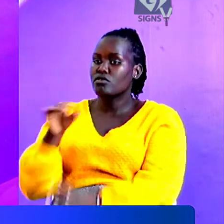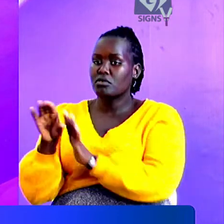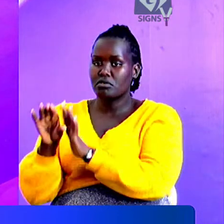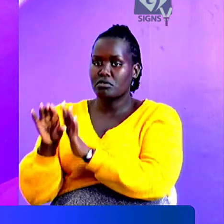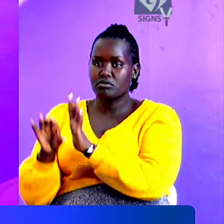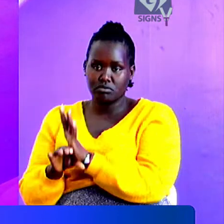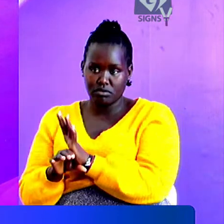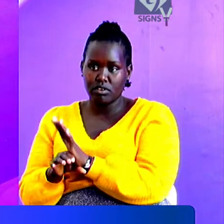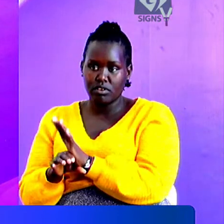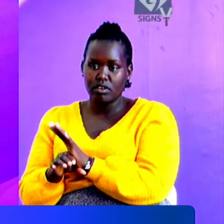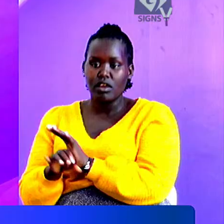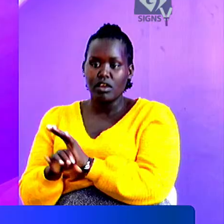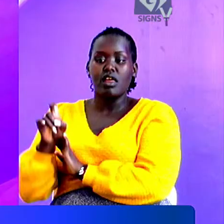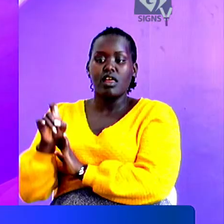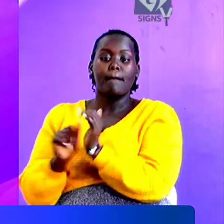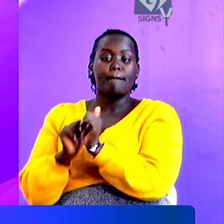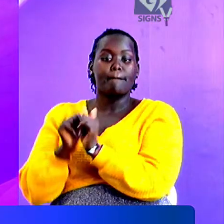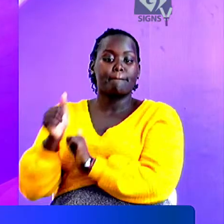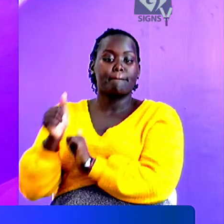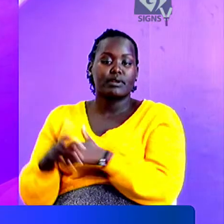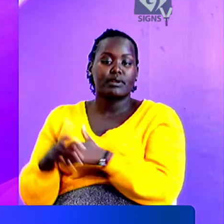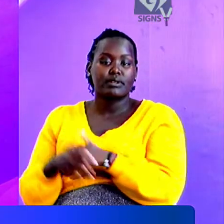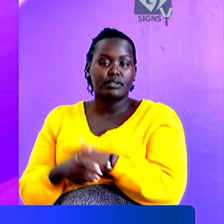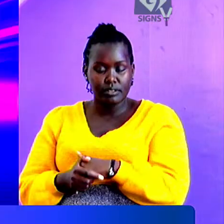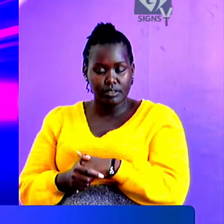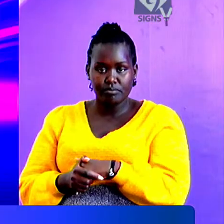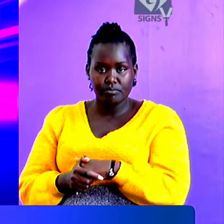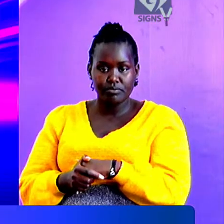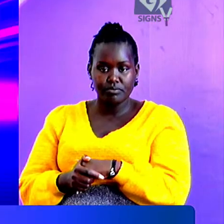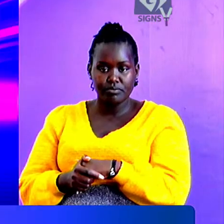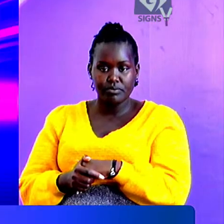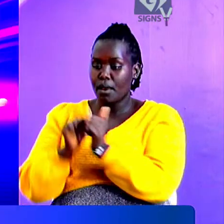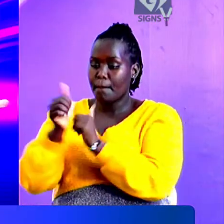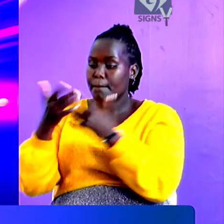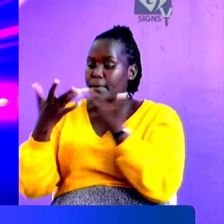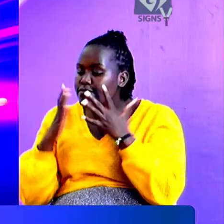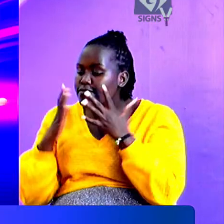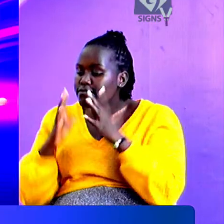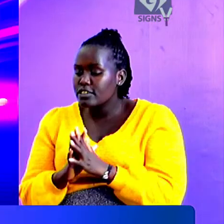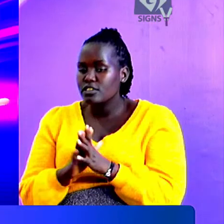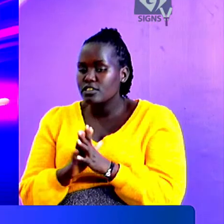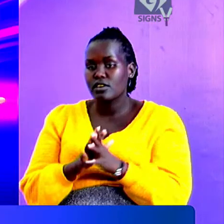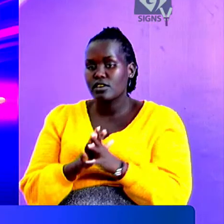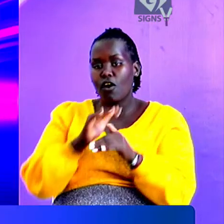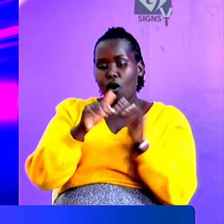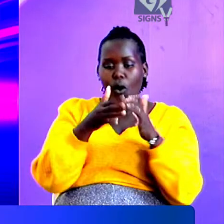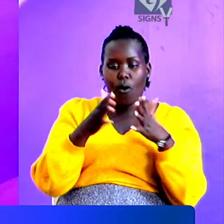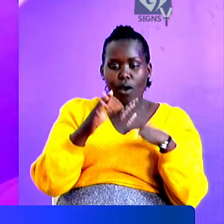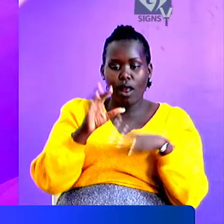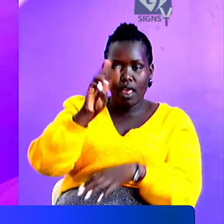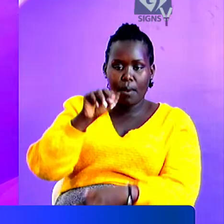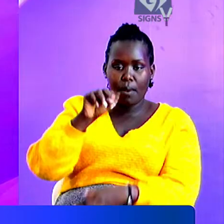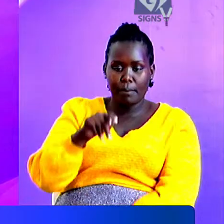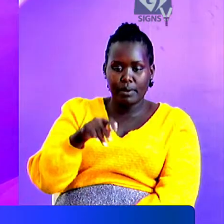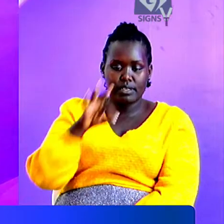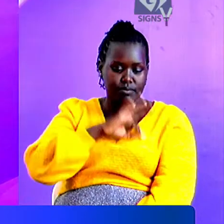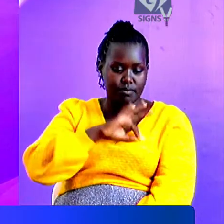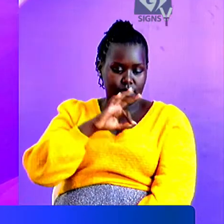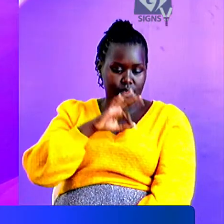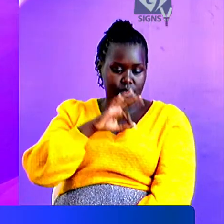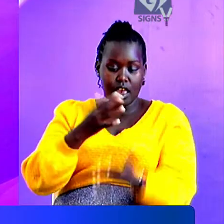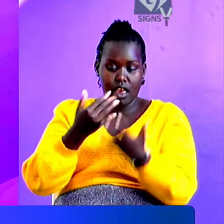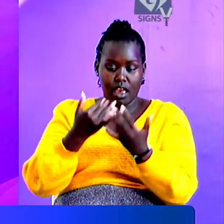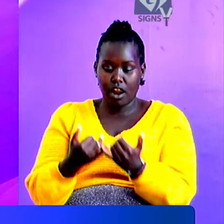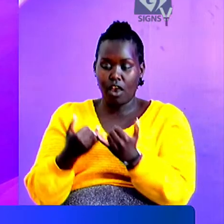anymore. it passed. Definitely, such a bill will pass because Exactly. every member of parliament is benefiting. And now they have every reason Yeah.